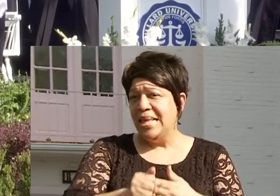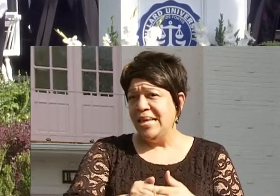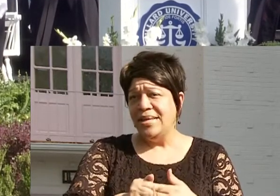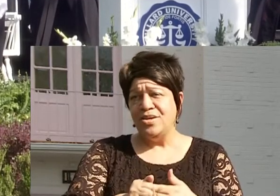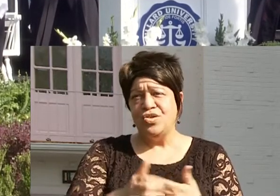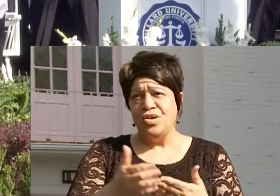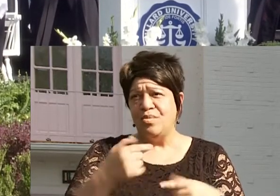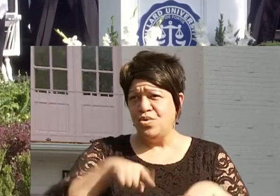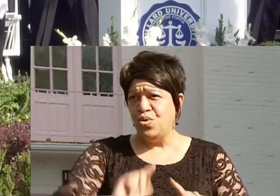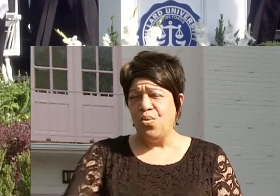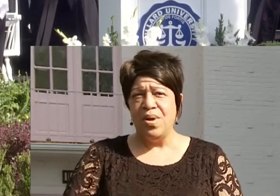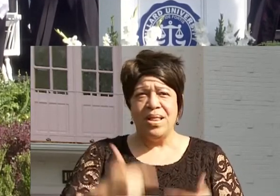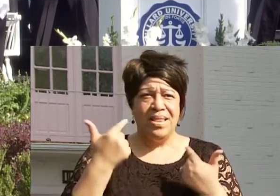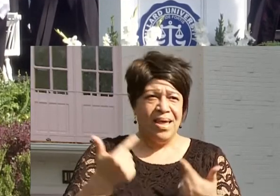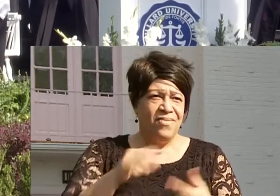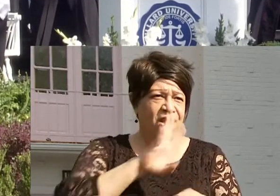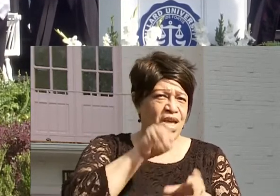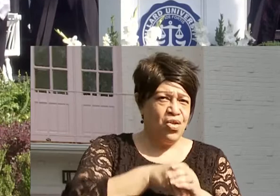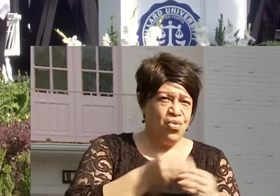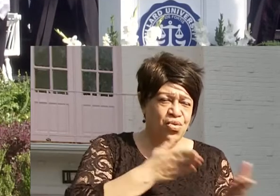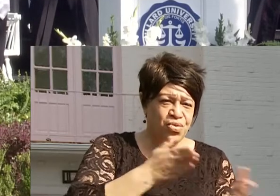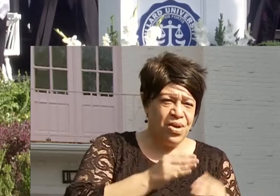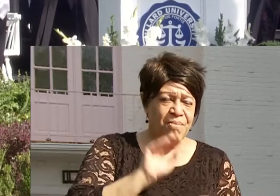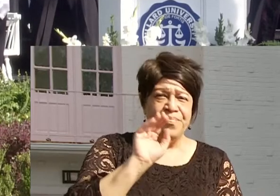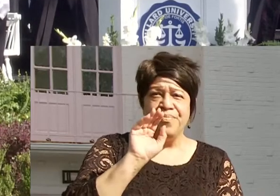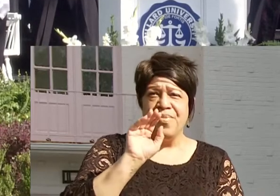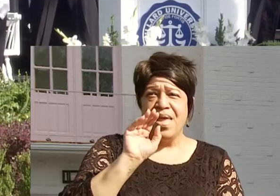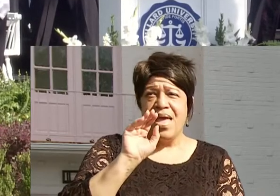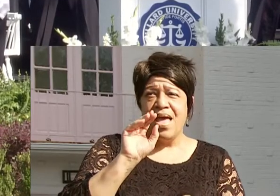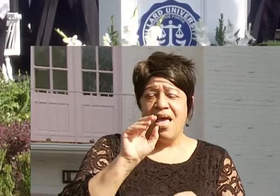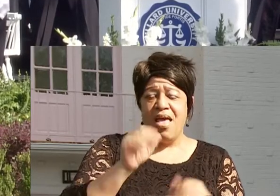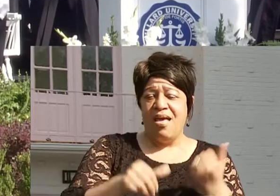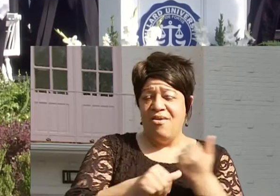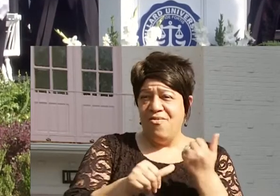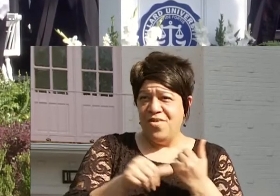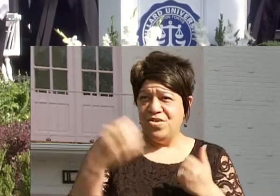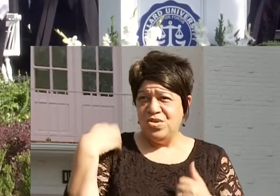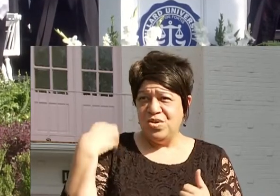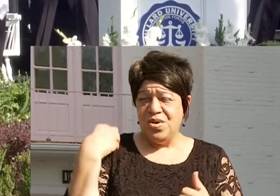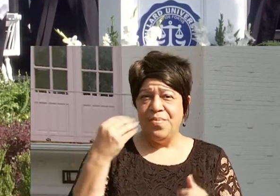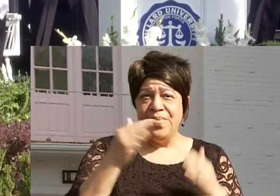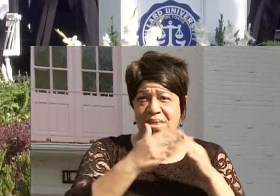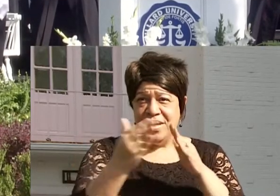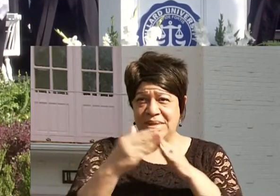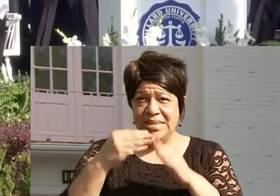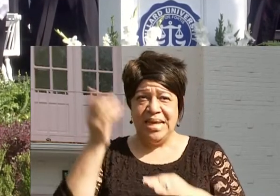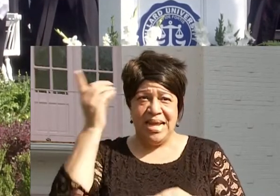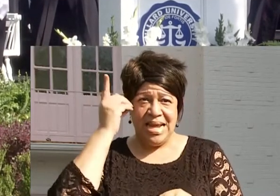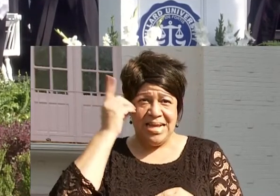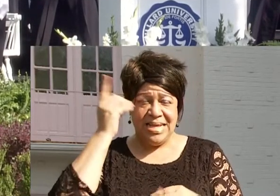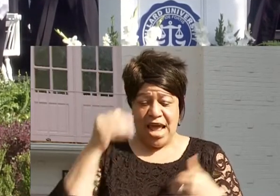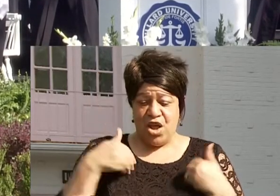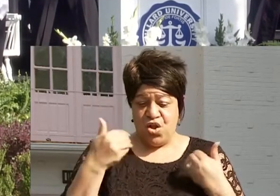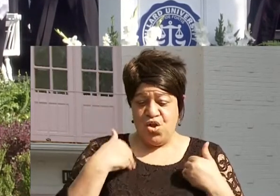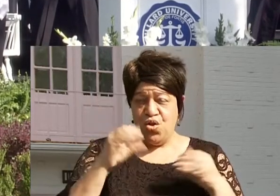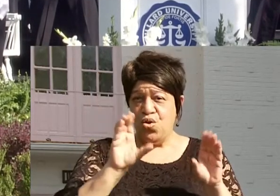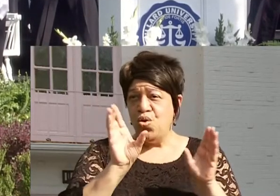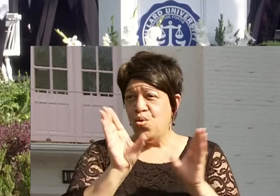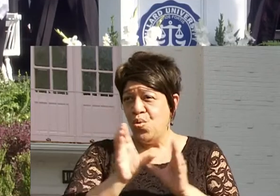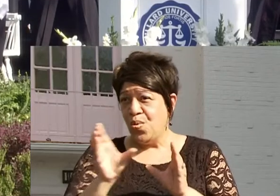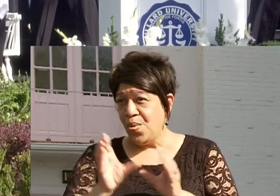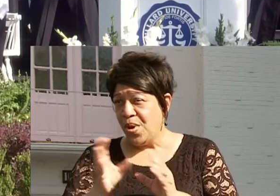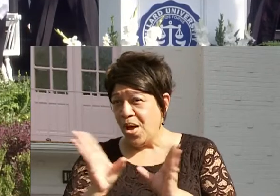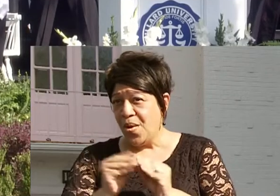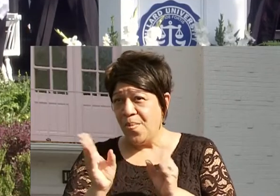life, including he has served as vice chairman of the City of Dallas Youth Commission, chairman of the